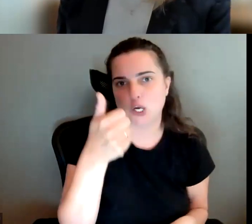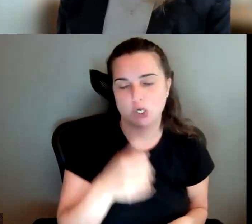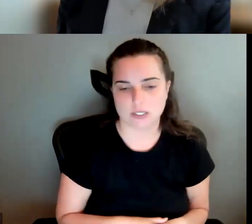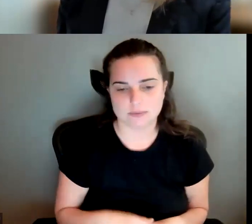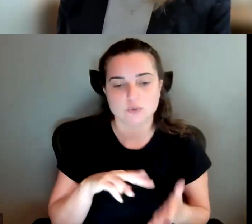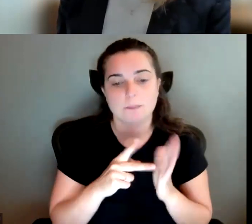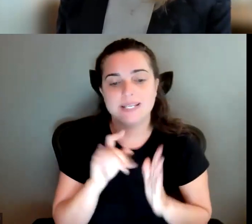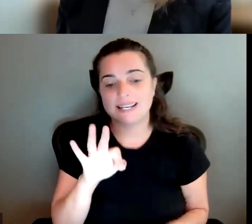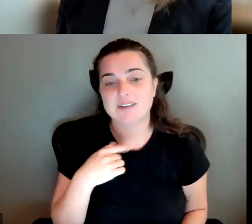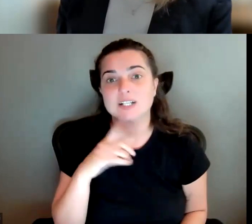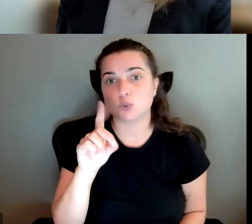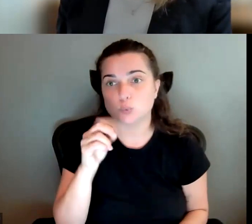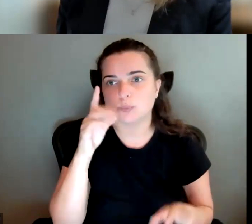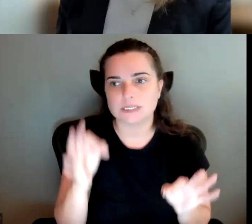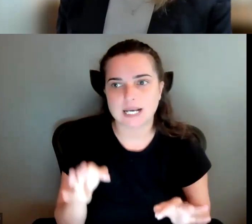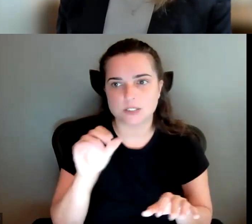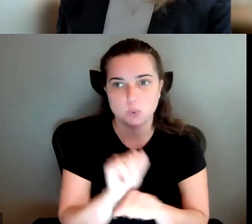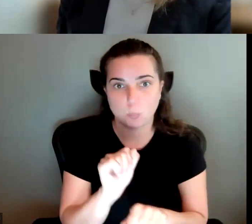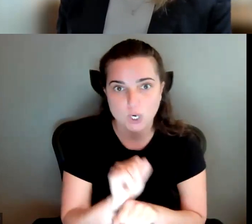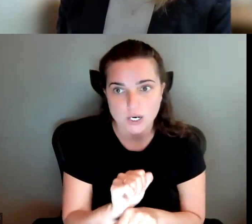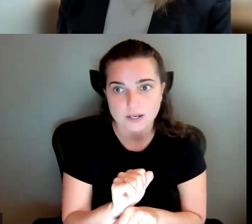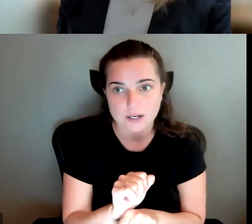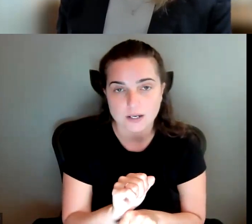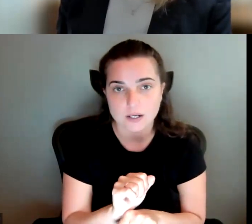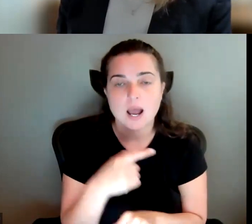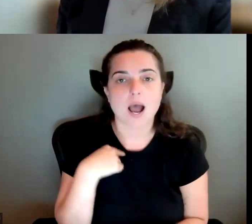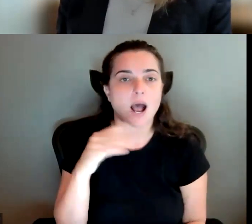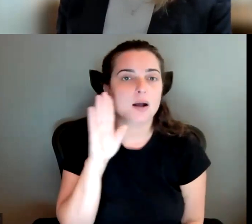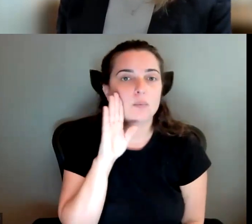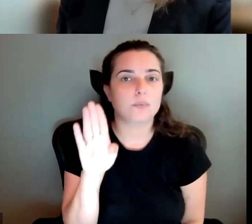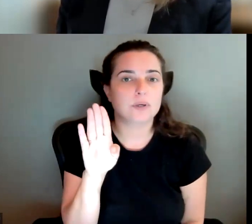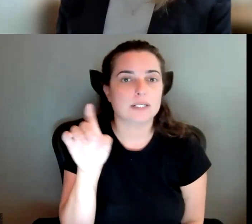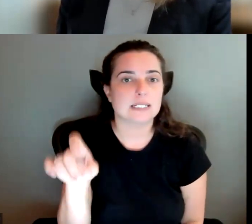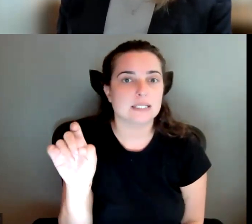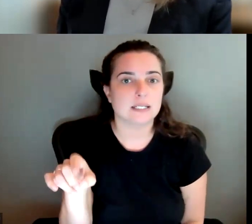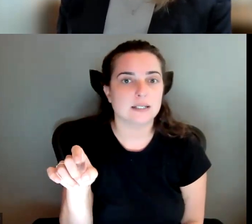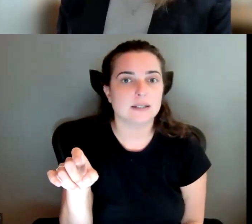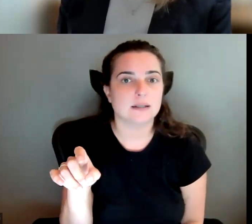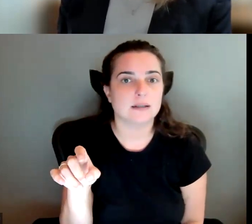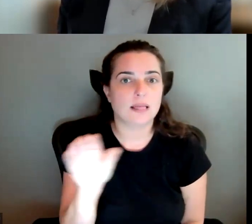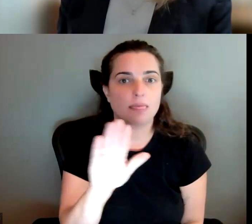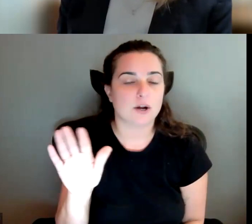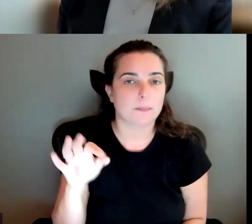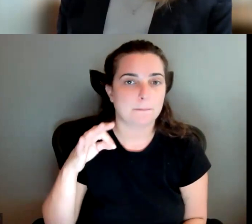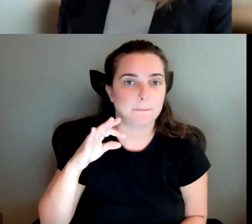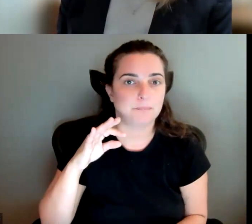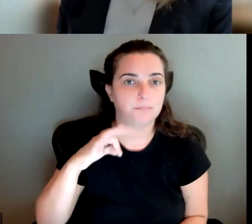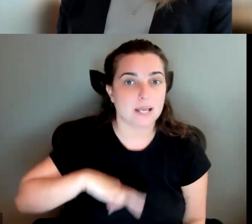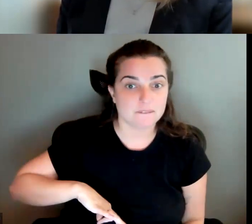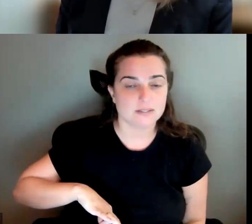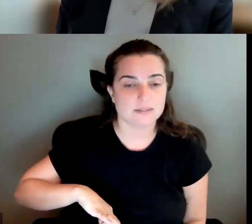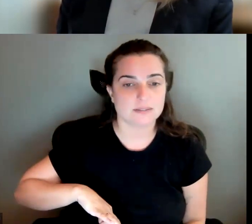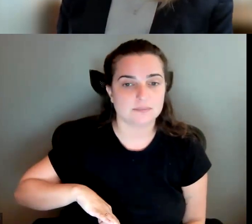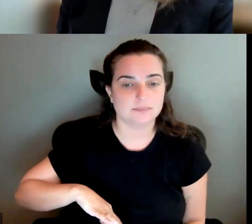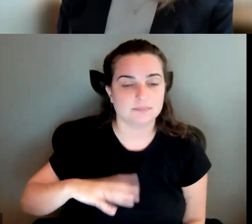to work, then I would either lose benefits or I would